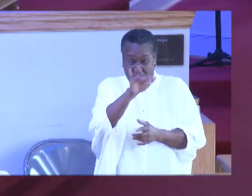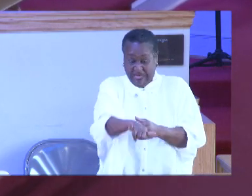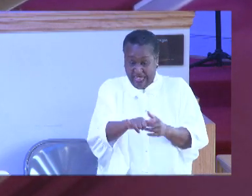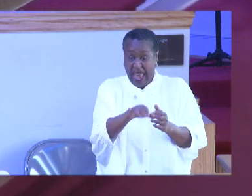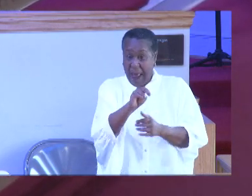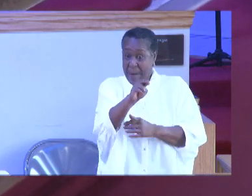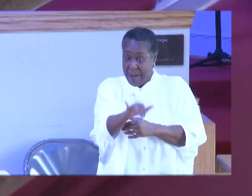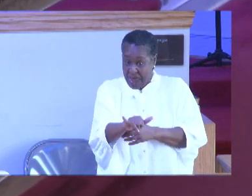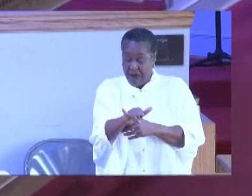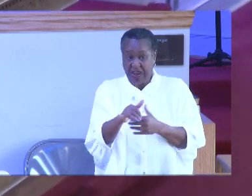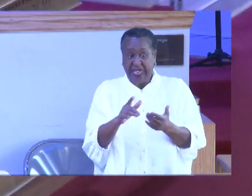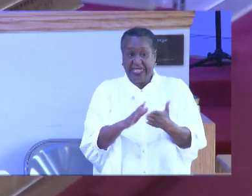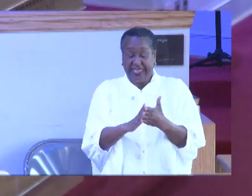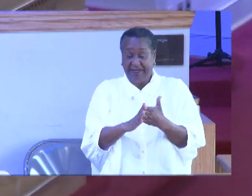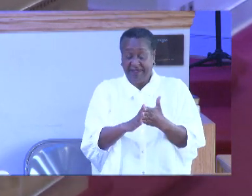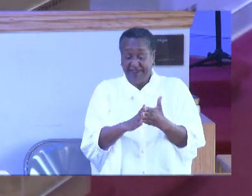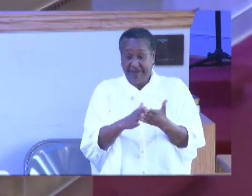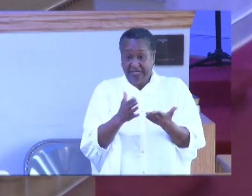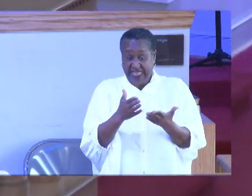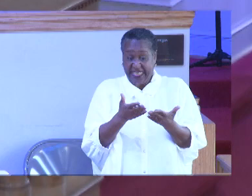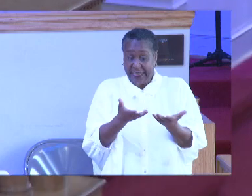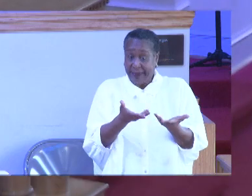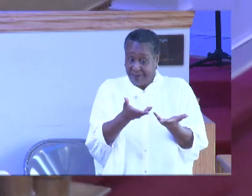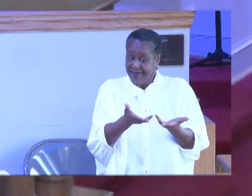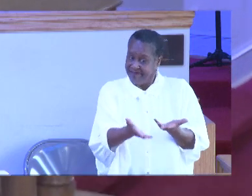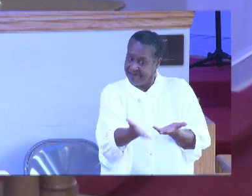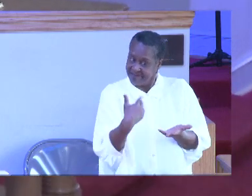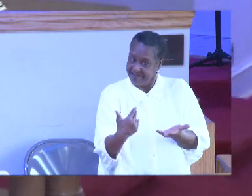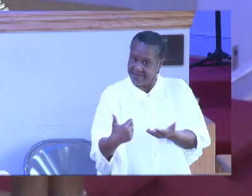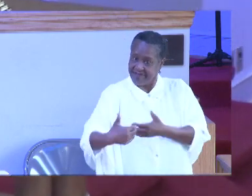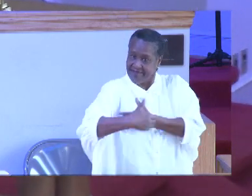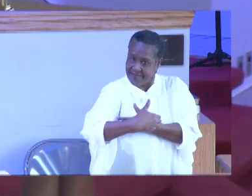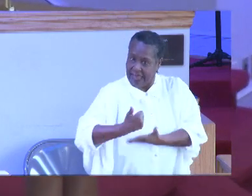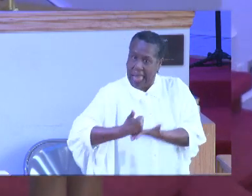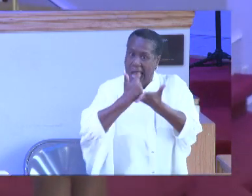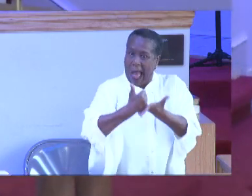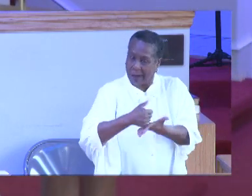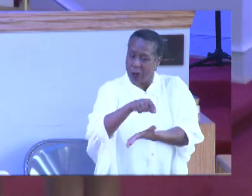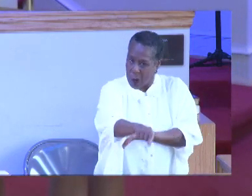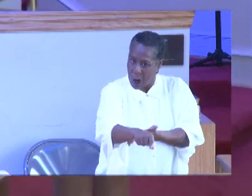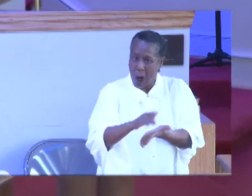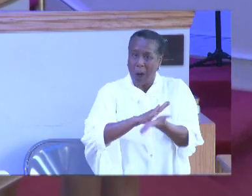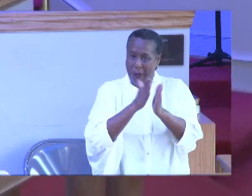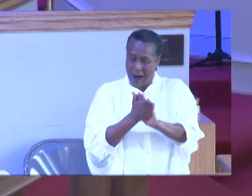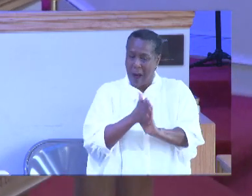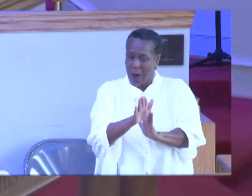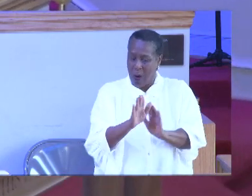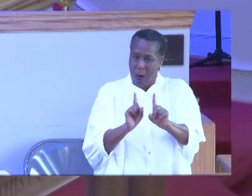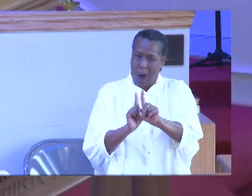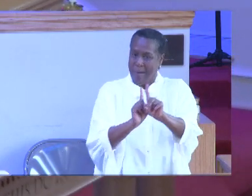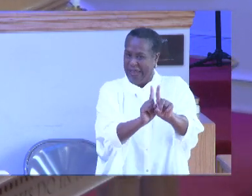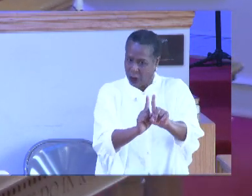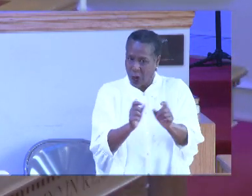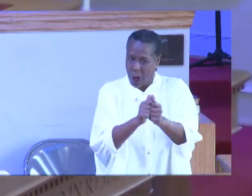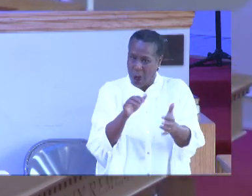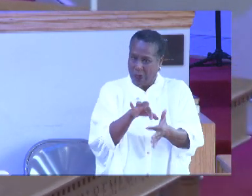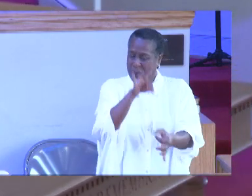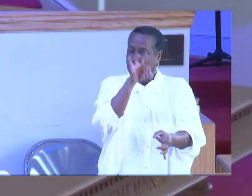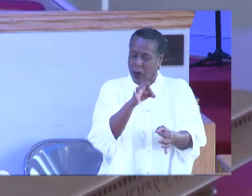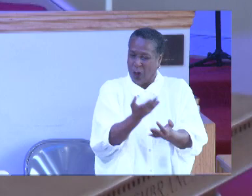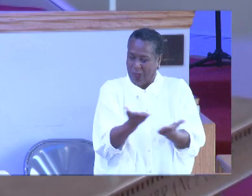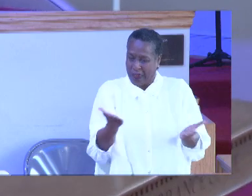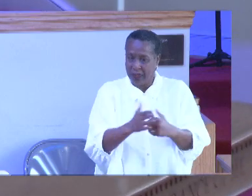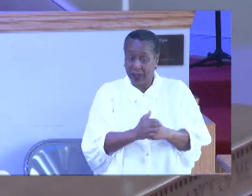violated social codes and taken her under his wing to become her mentor in spiritual